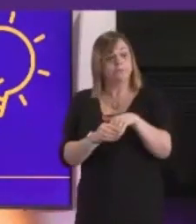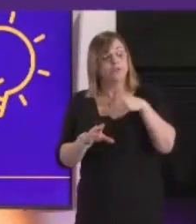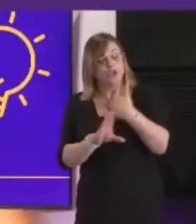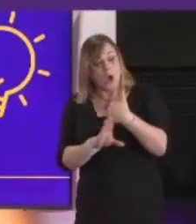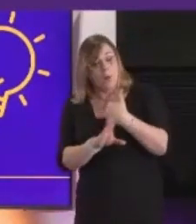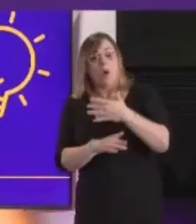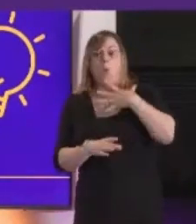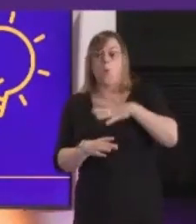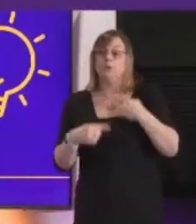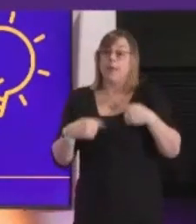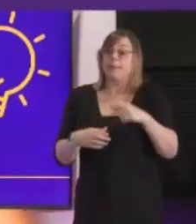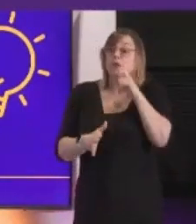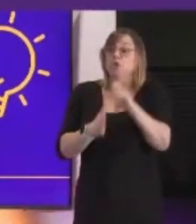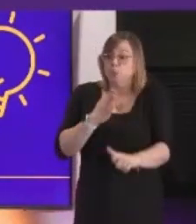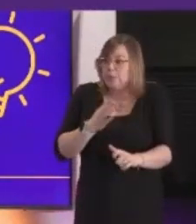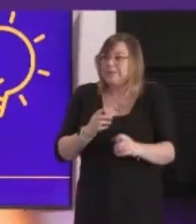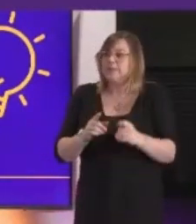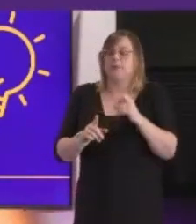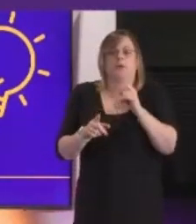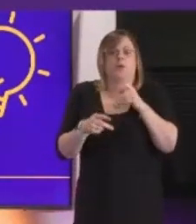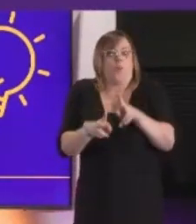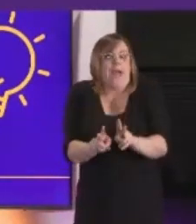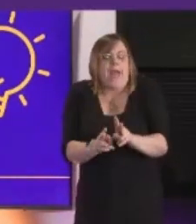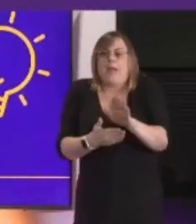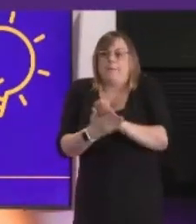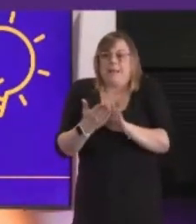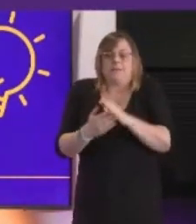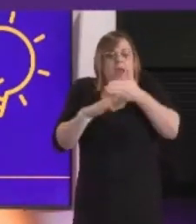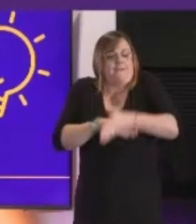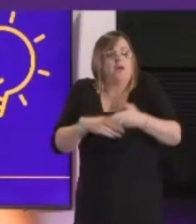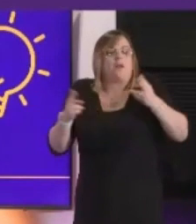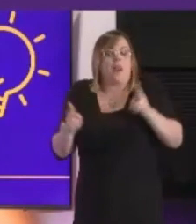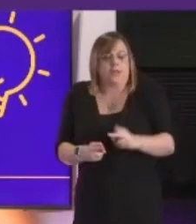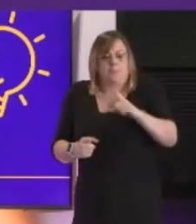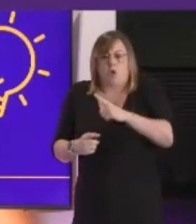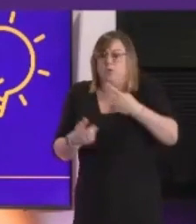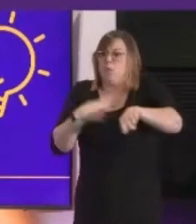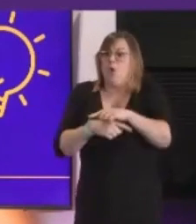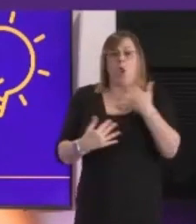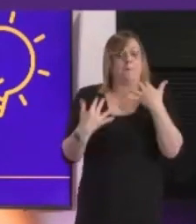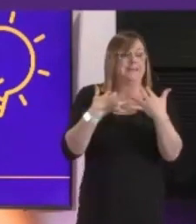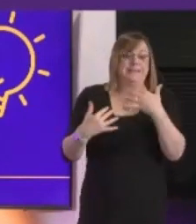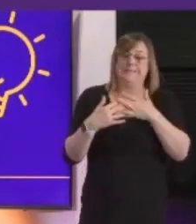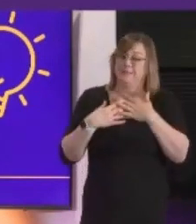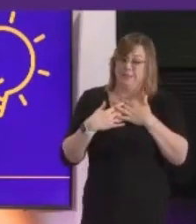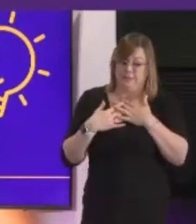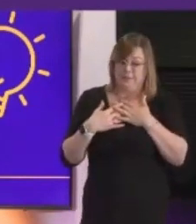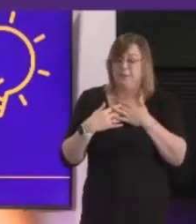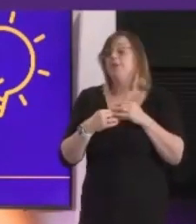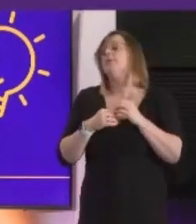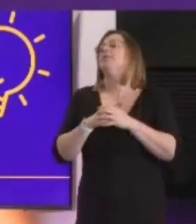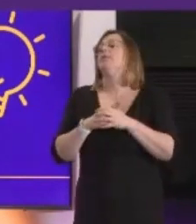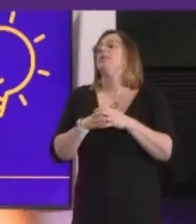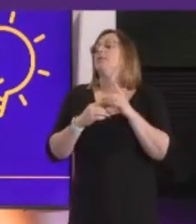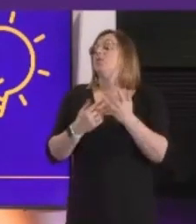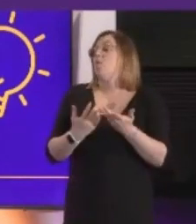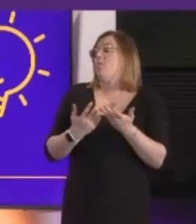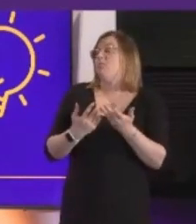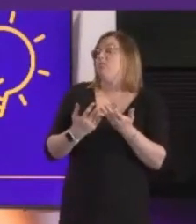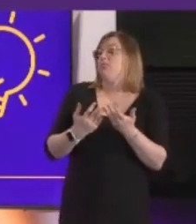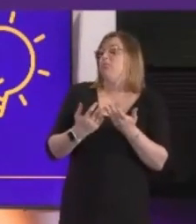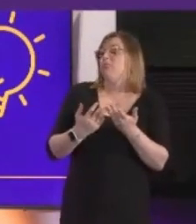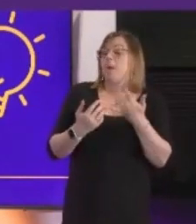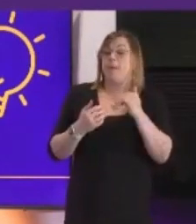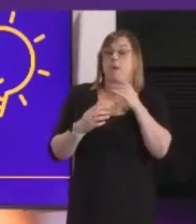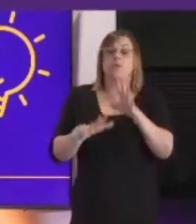able to do it in a way that takes less effort. People are very busy. So, if we can, start